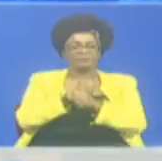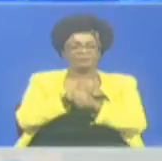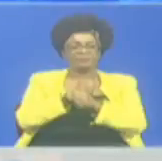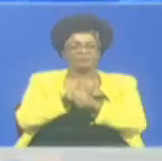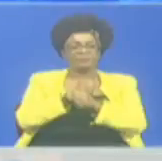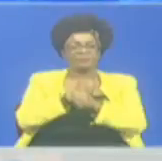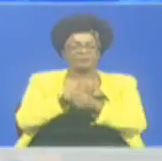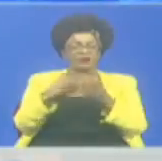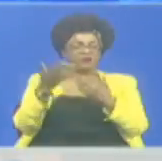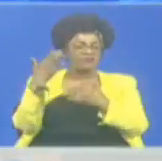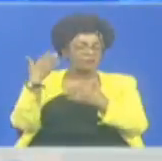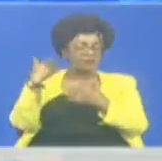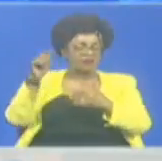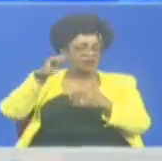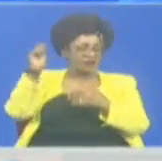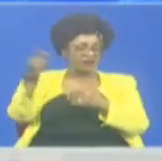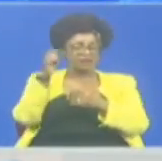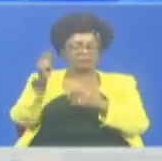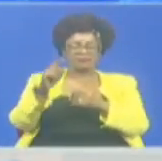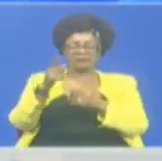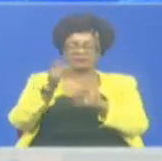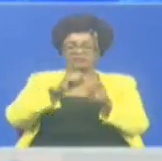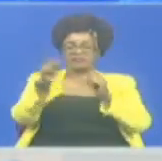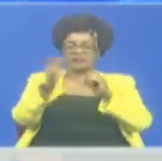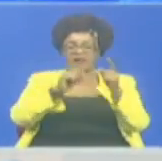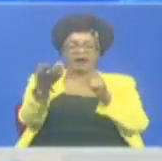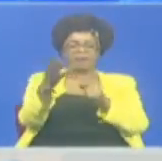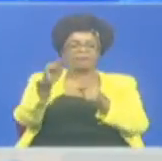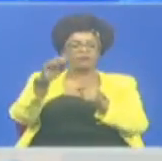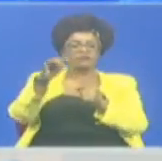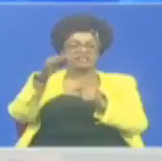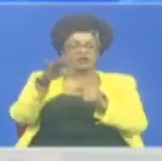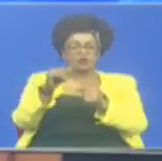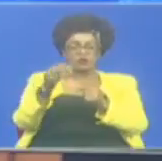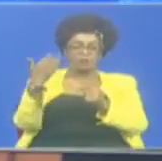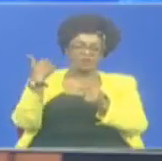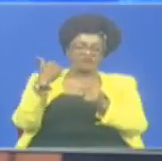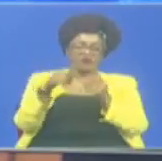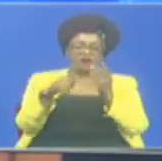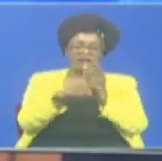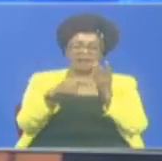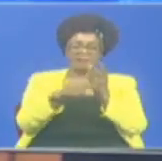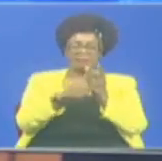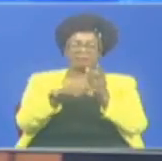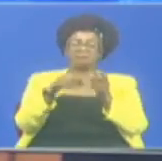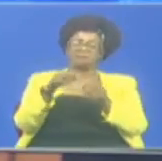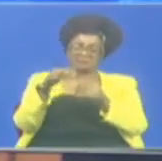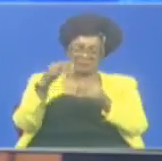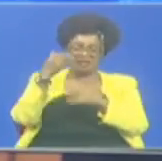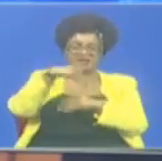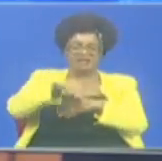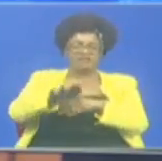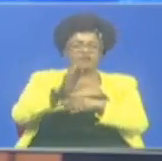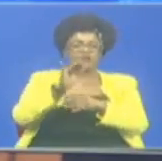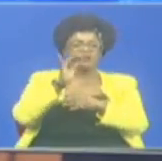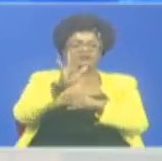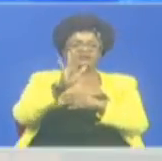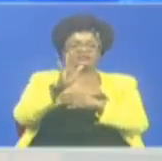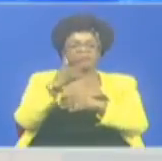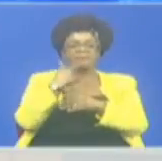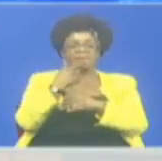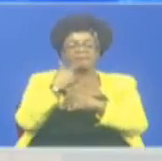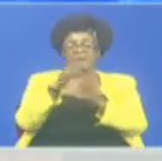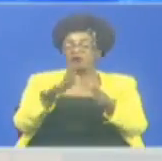Former Harambee Stars striker Henry Motego, better known as NDOVU, saved the country many decades ago. The legendary forward says he offered